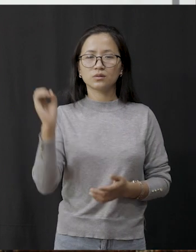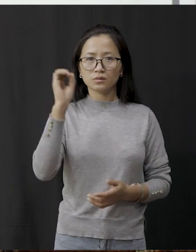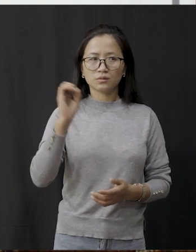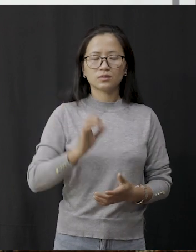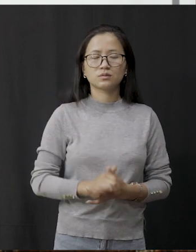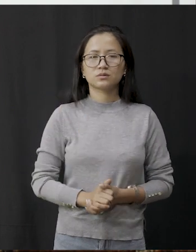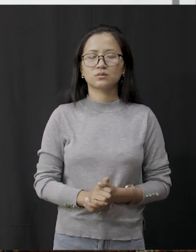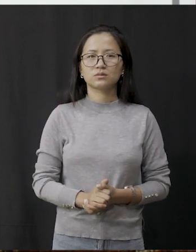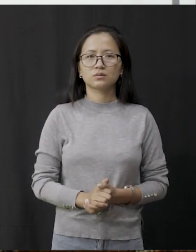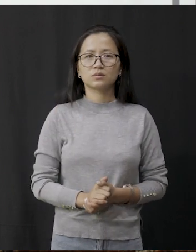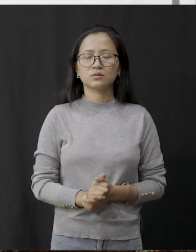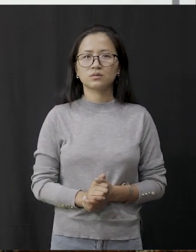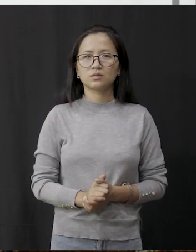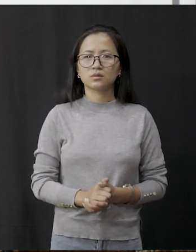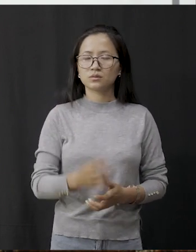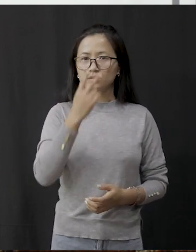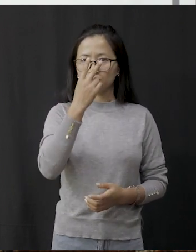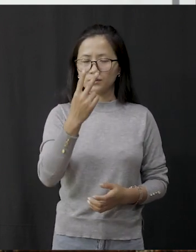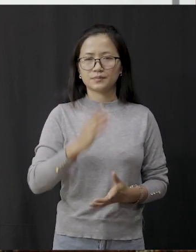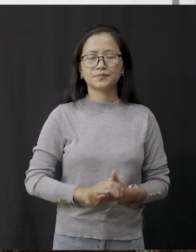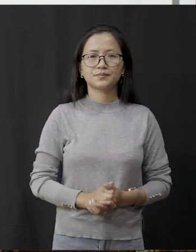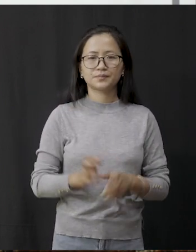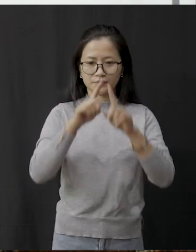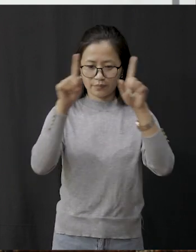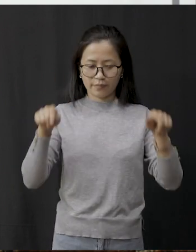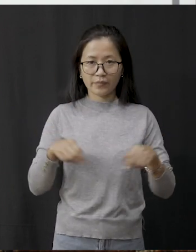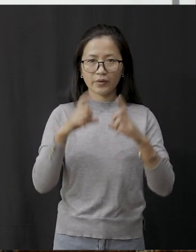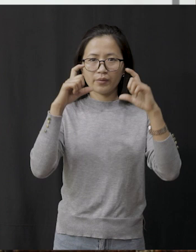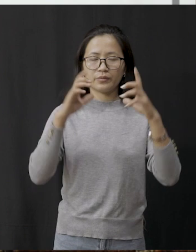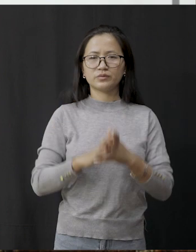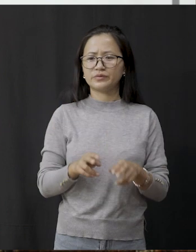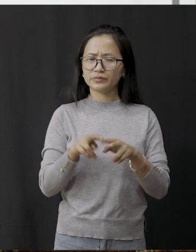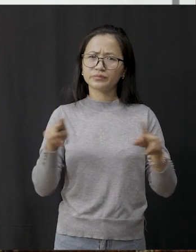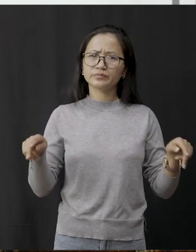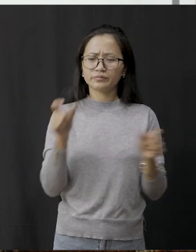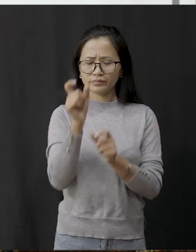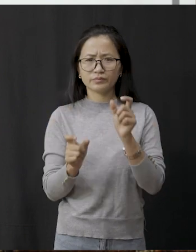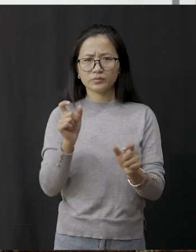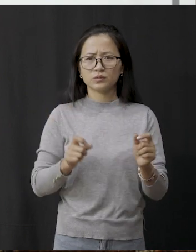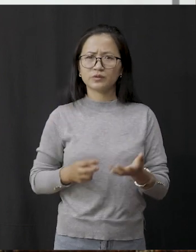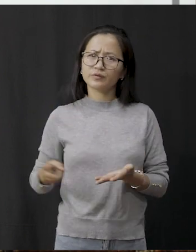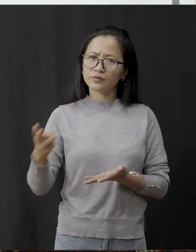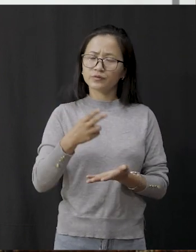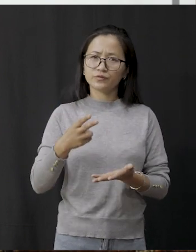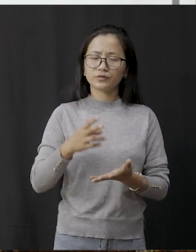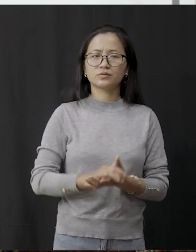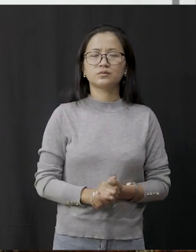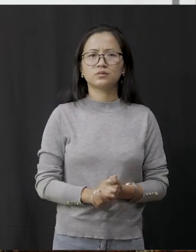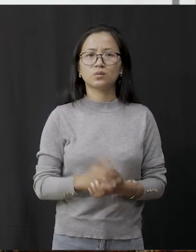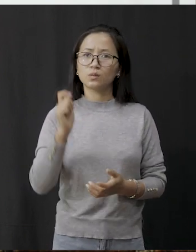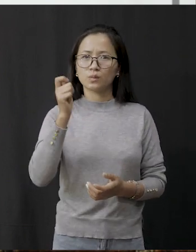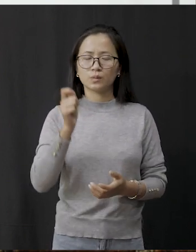occupation. Now students, we can see here there are like different groups of people involved in different field.